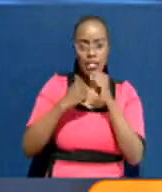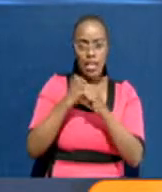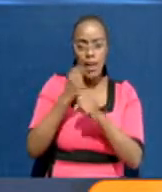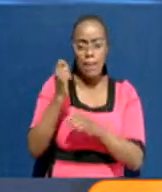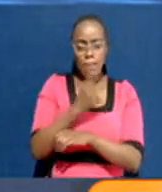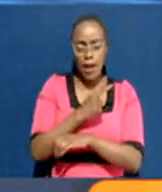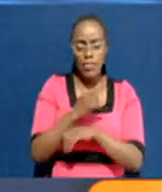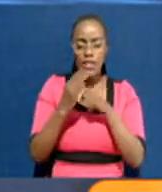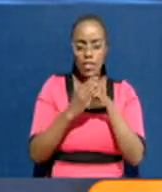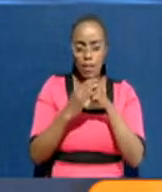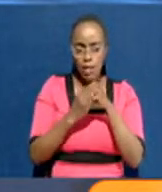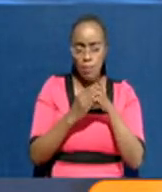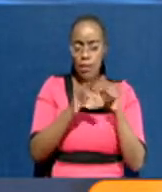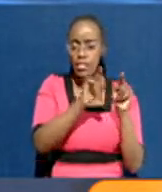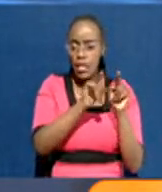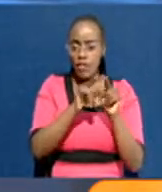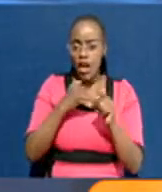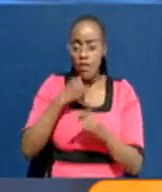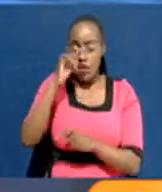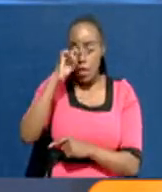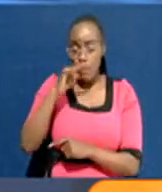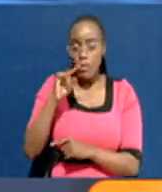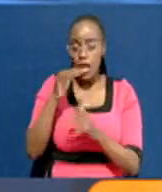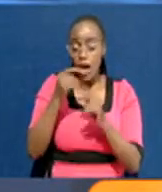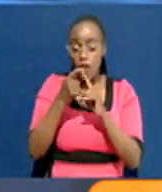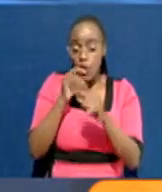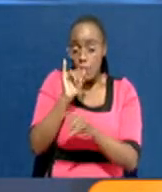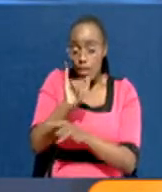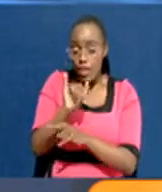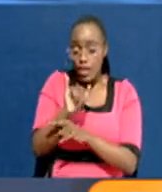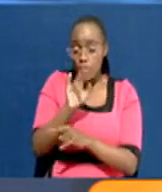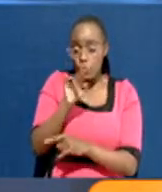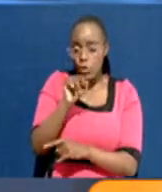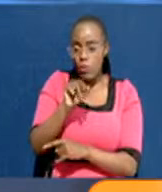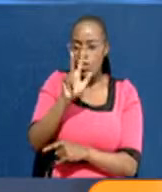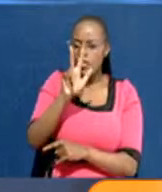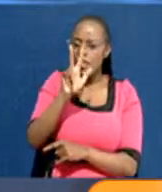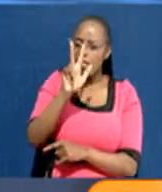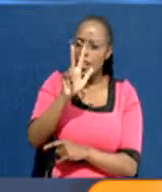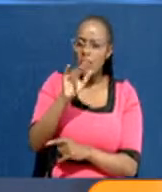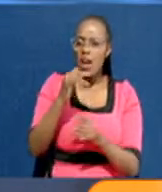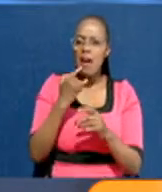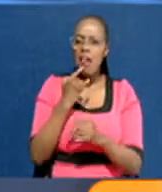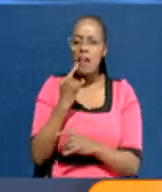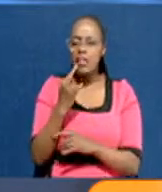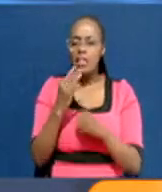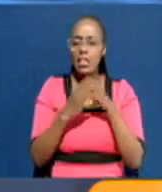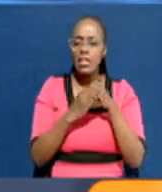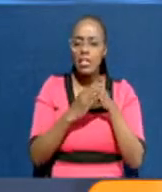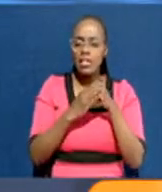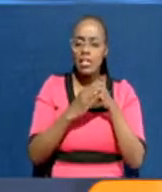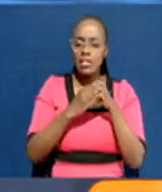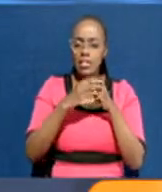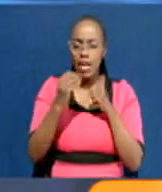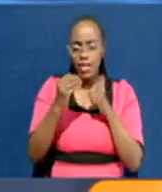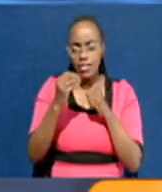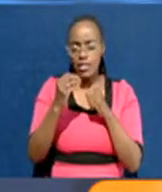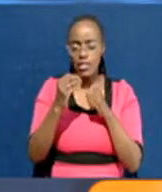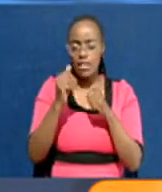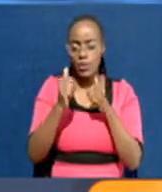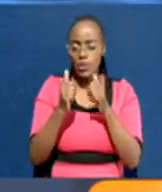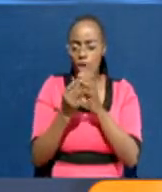we revised the pricing for Fuliza. So out of that 223 billion, about 190 billion was actually Fuliza